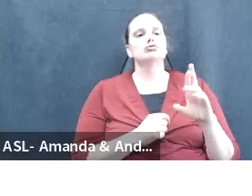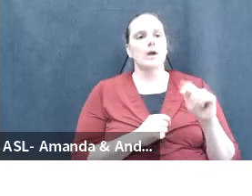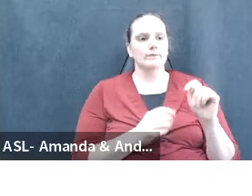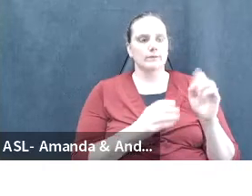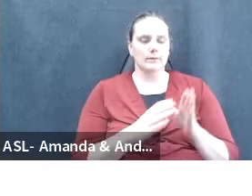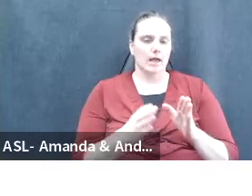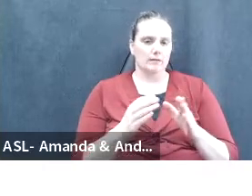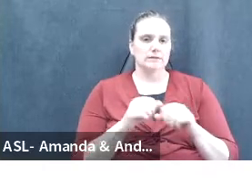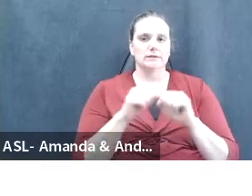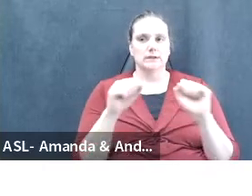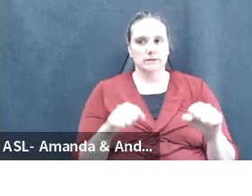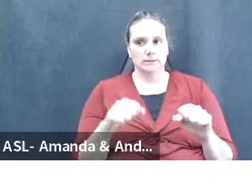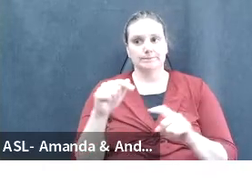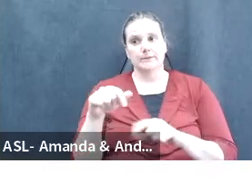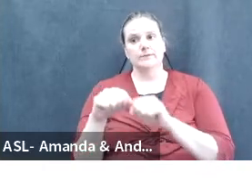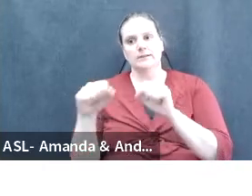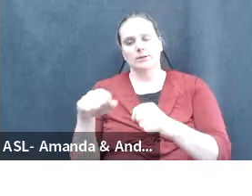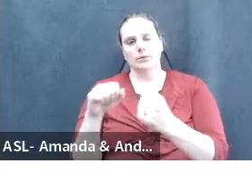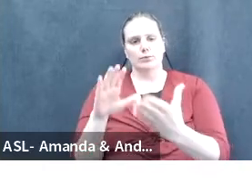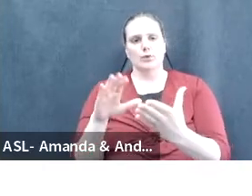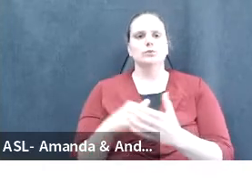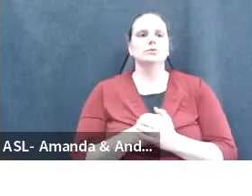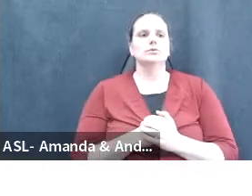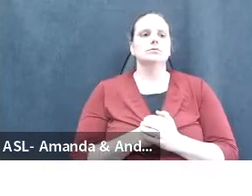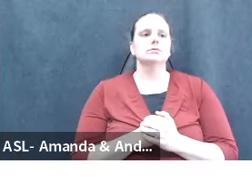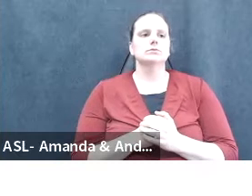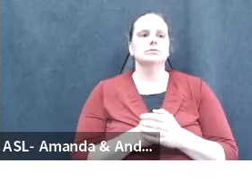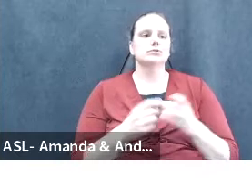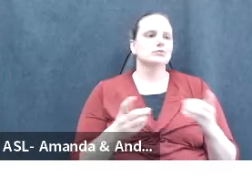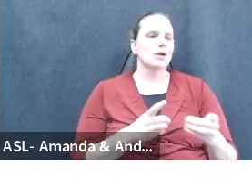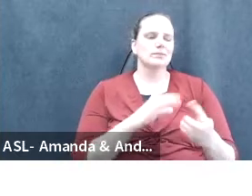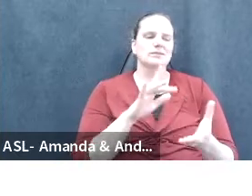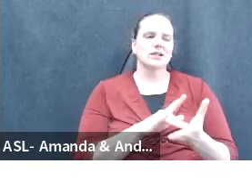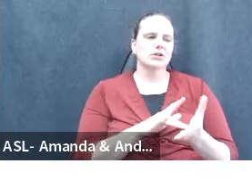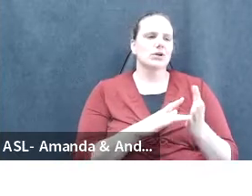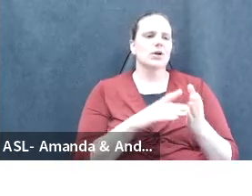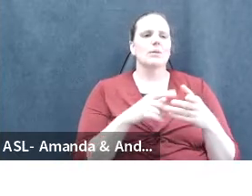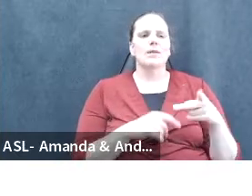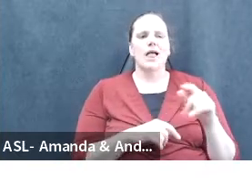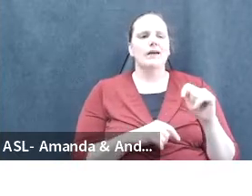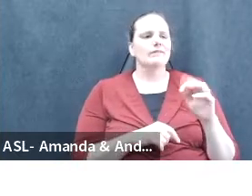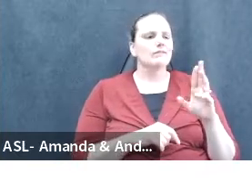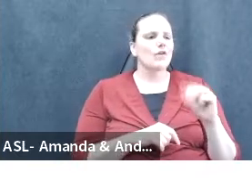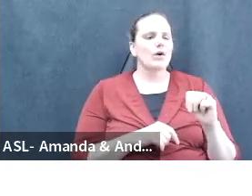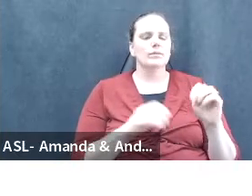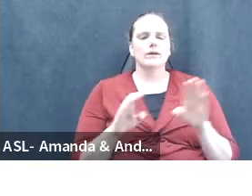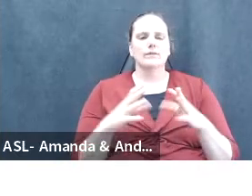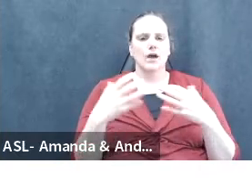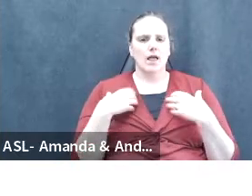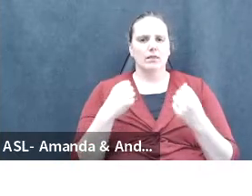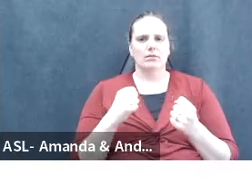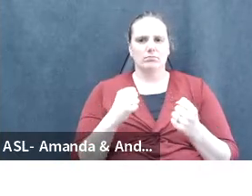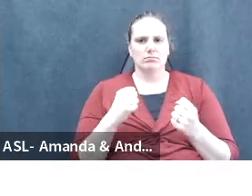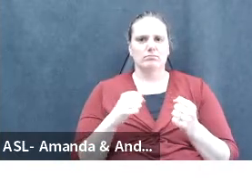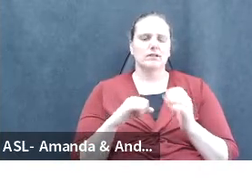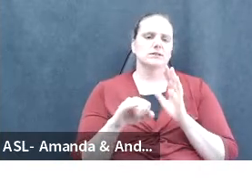systems approach. It describes the future crisis call center platform and behavioral health integrated client referral system. It